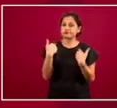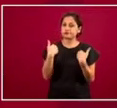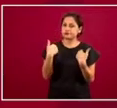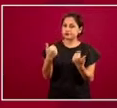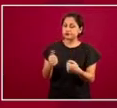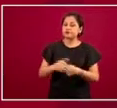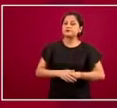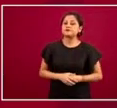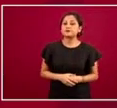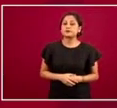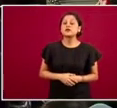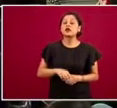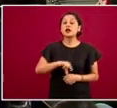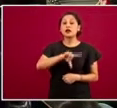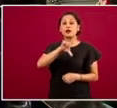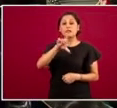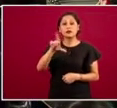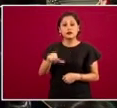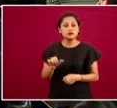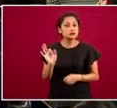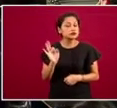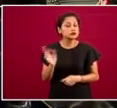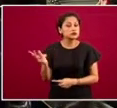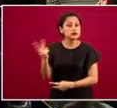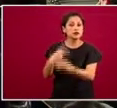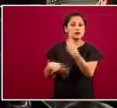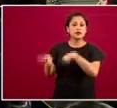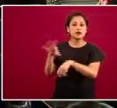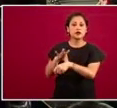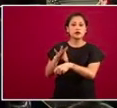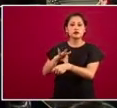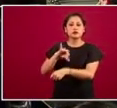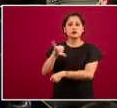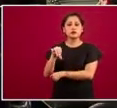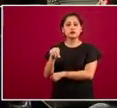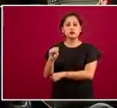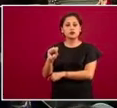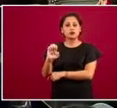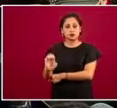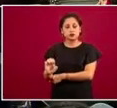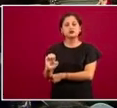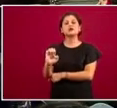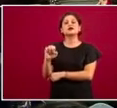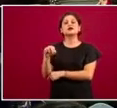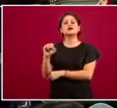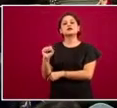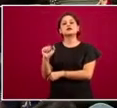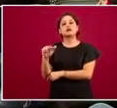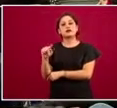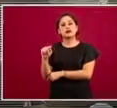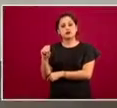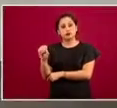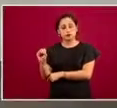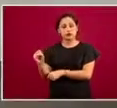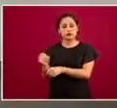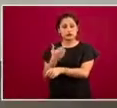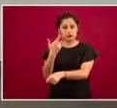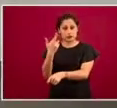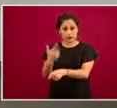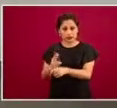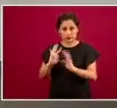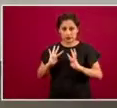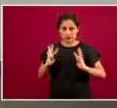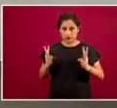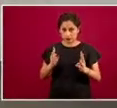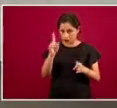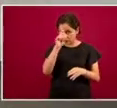a general use under a set of circumstances. We're also waiting for